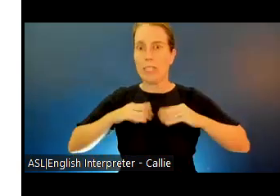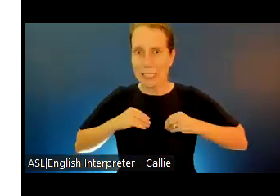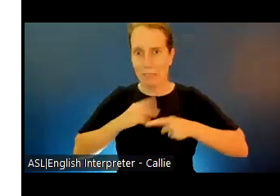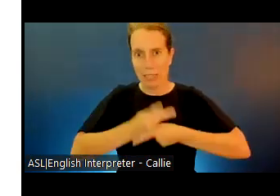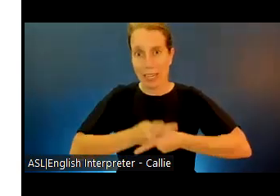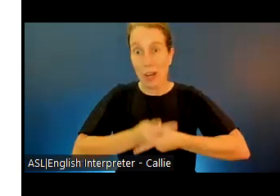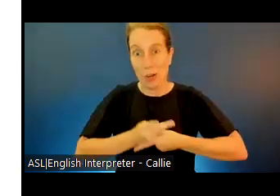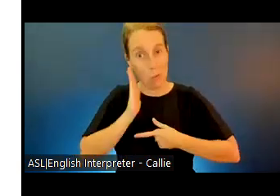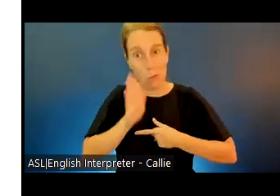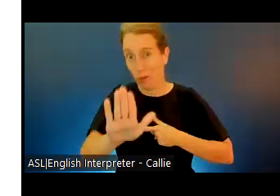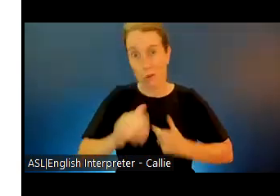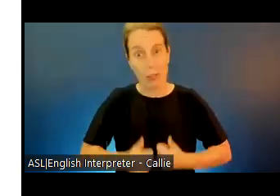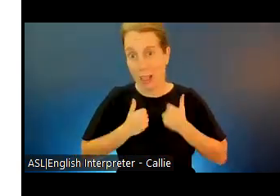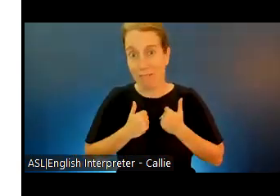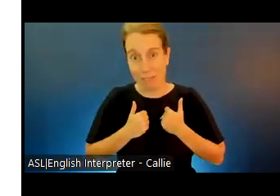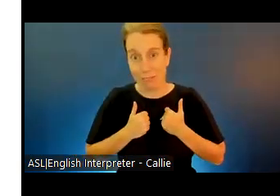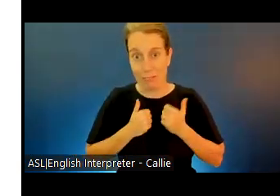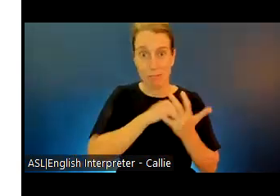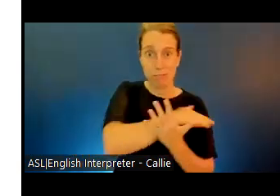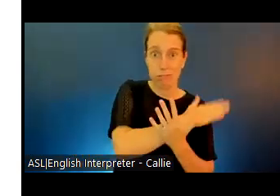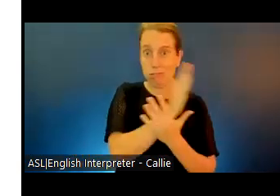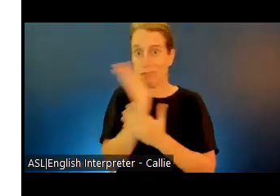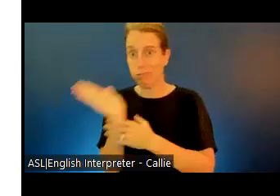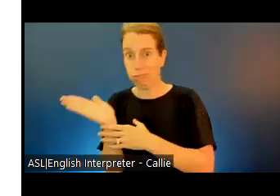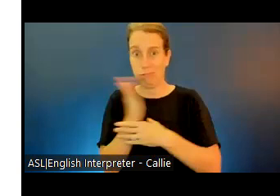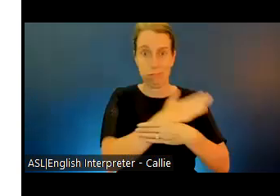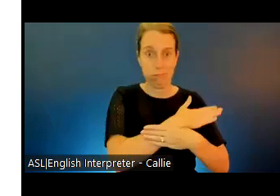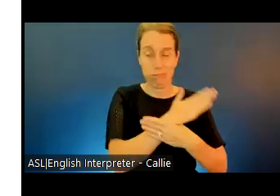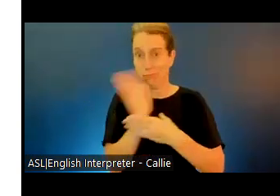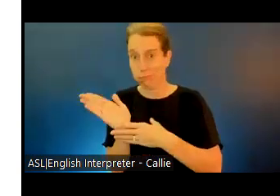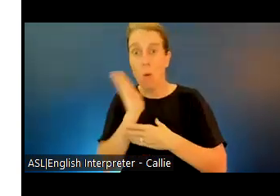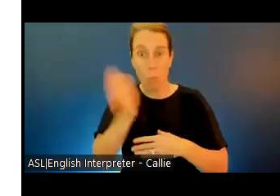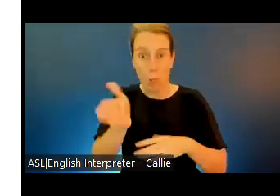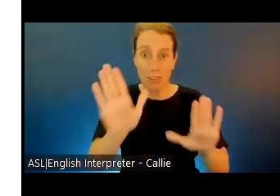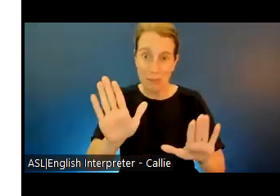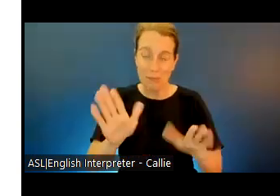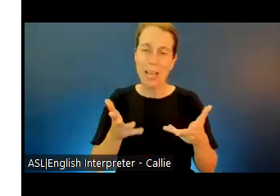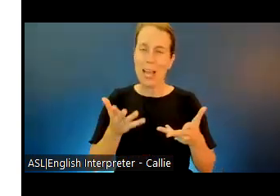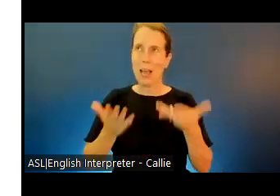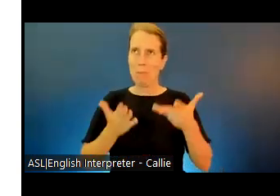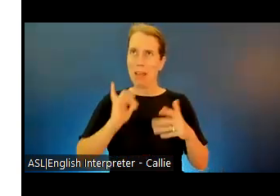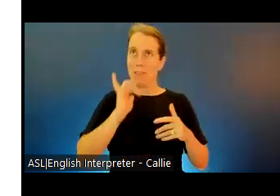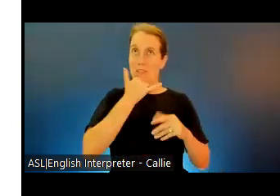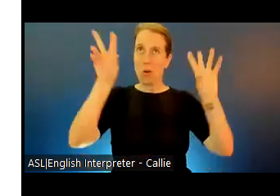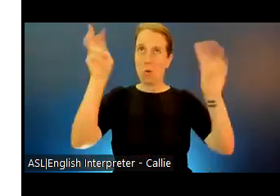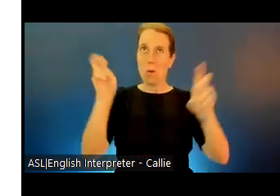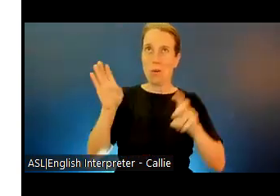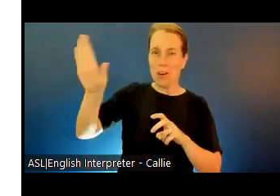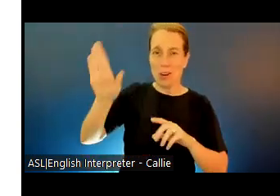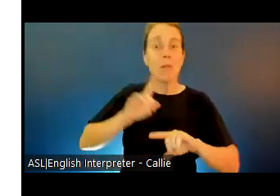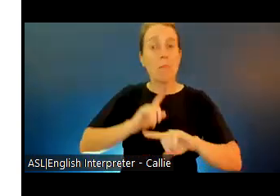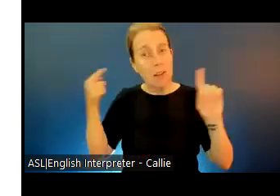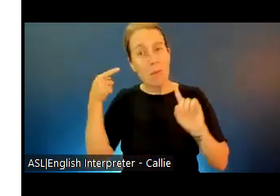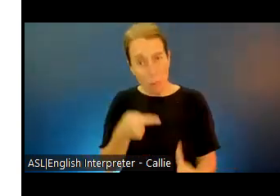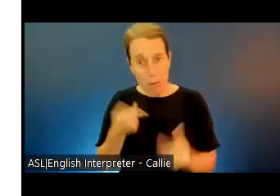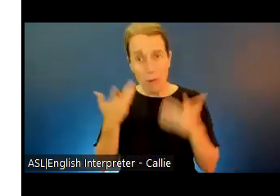some point in all of our lives, we need someone to step in and assist. And some of you may be caregivers for listening to the call today. And